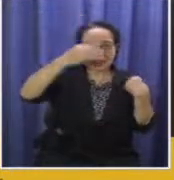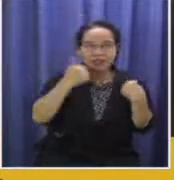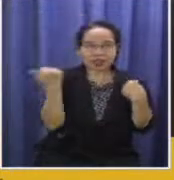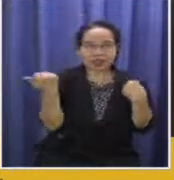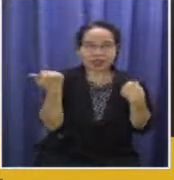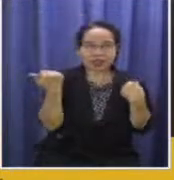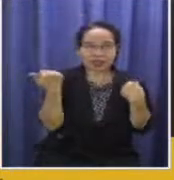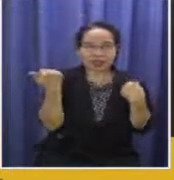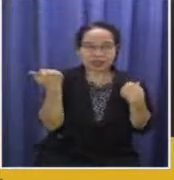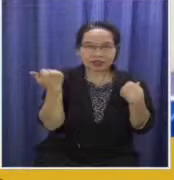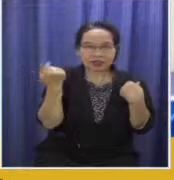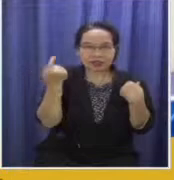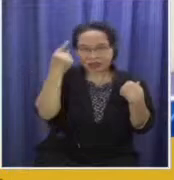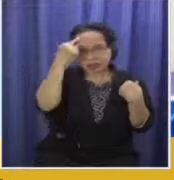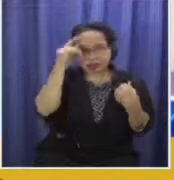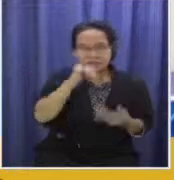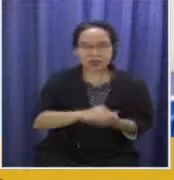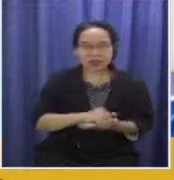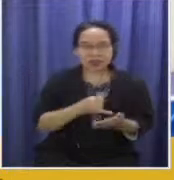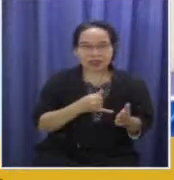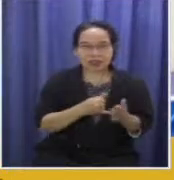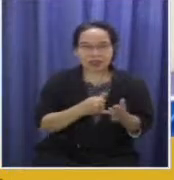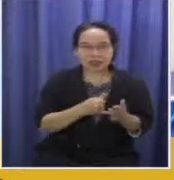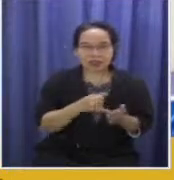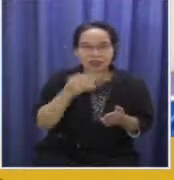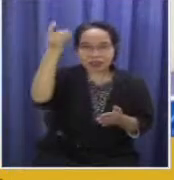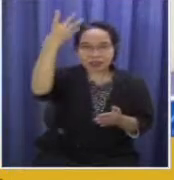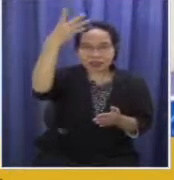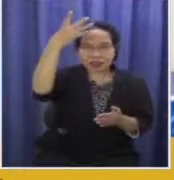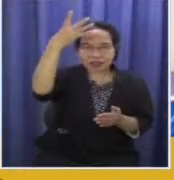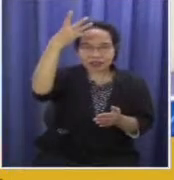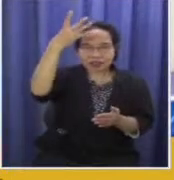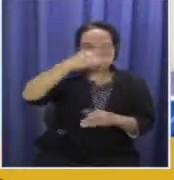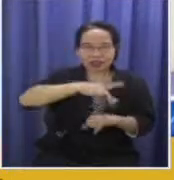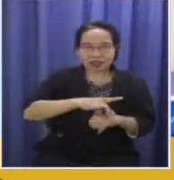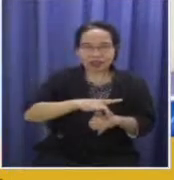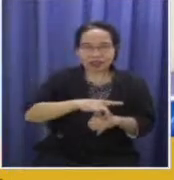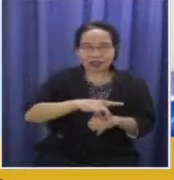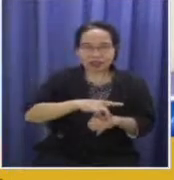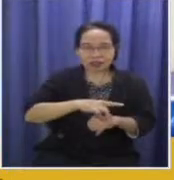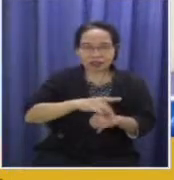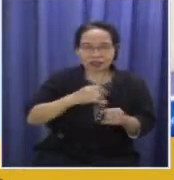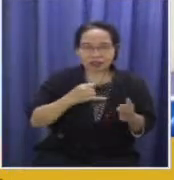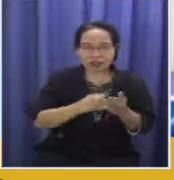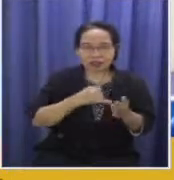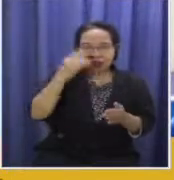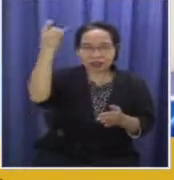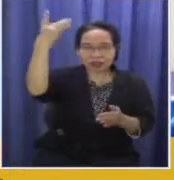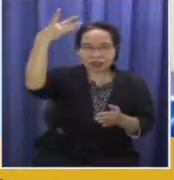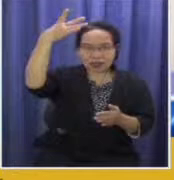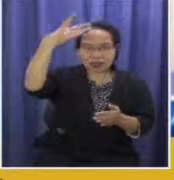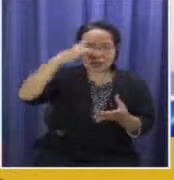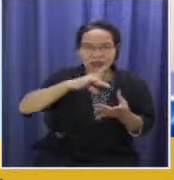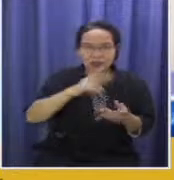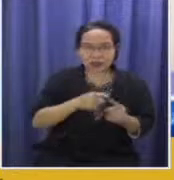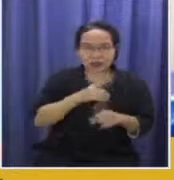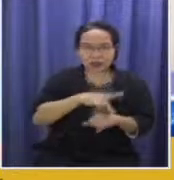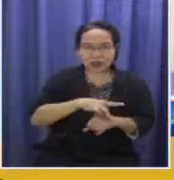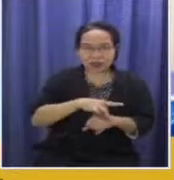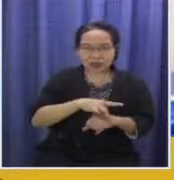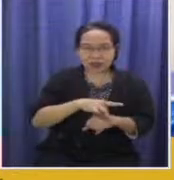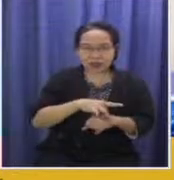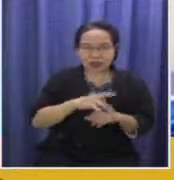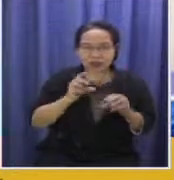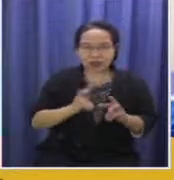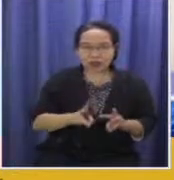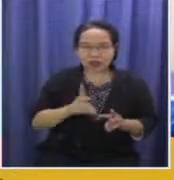Others may presume that it is light to the earth. If it is the light to the earth,